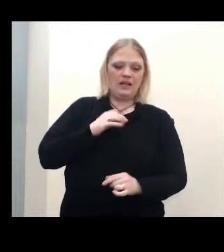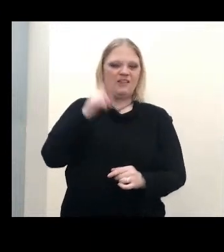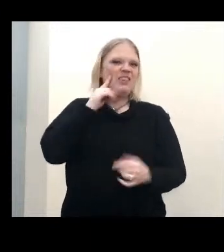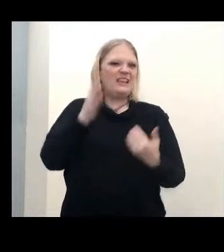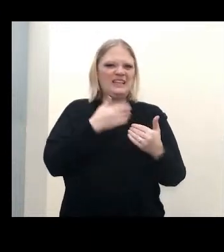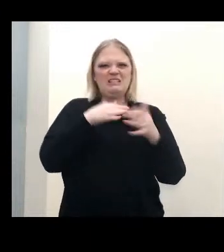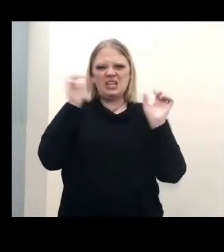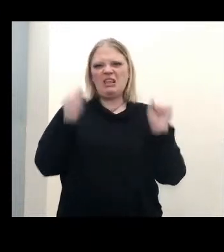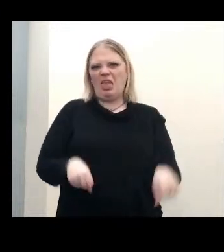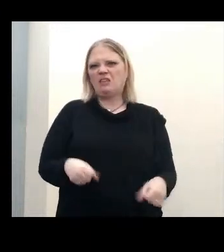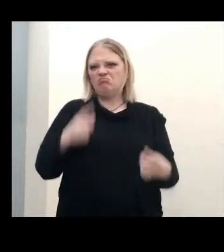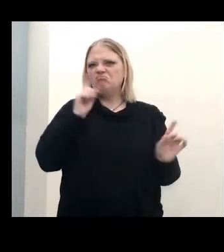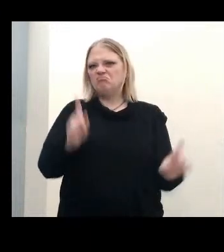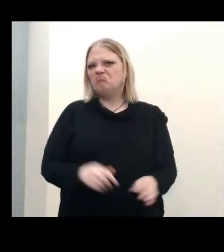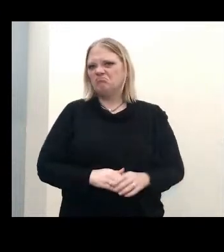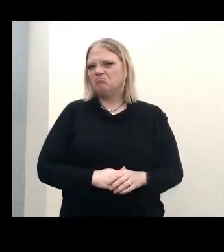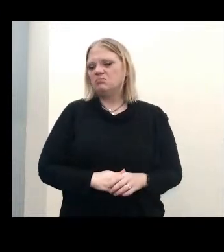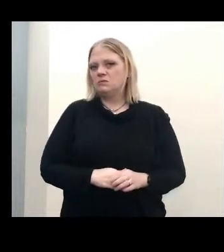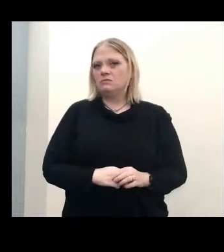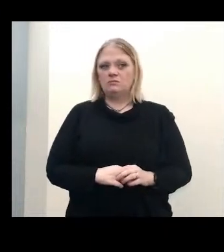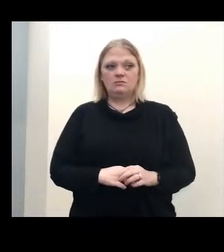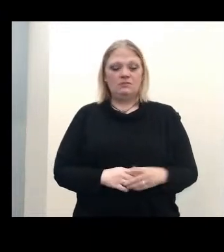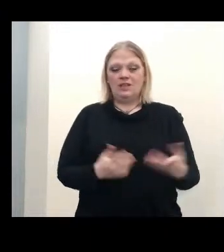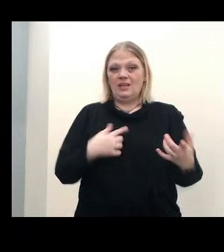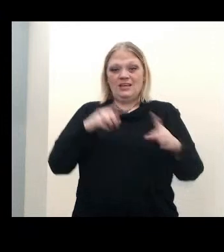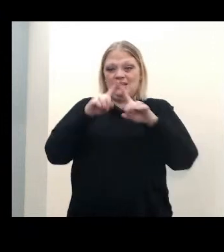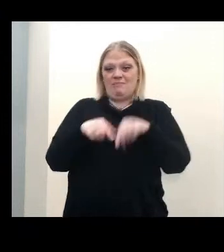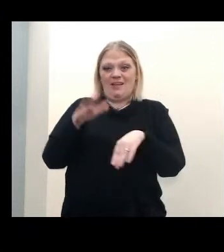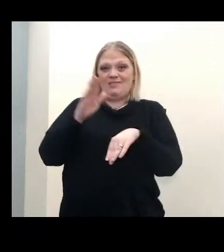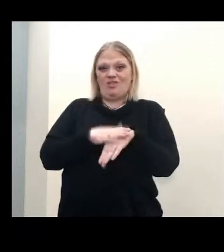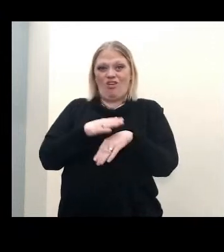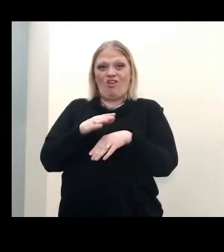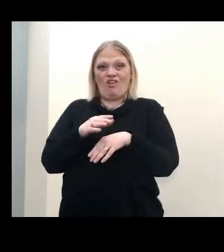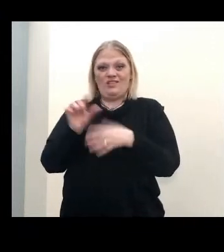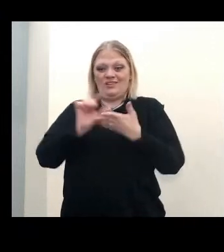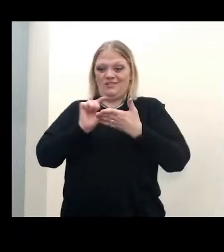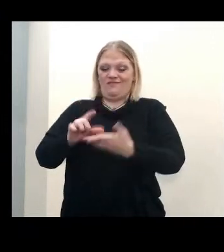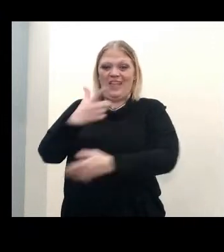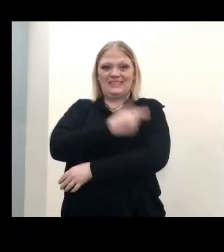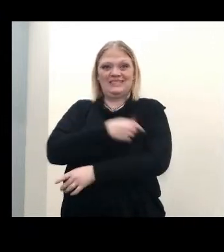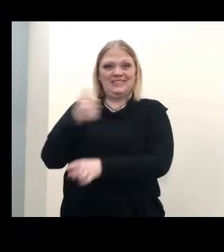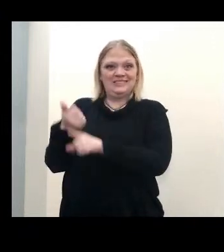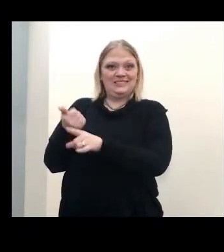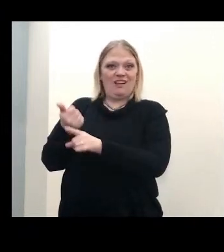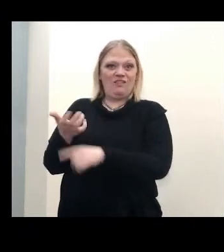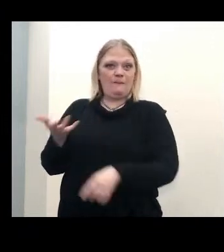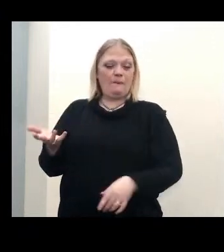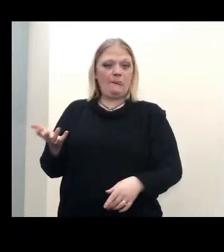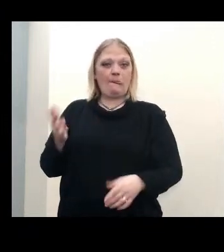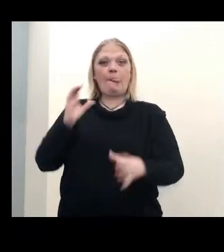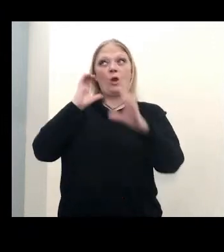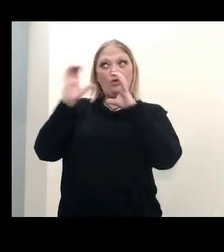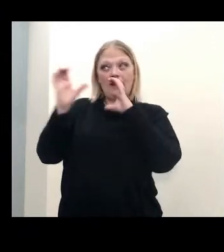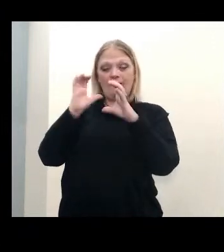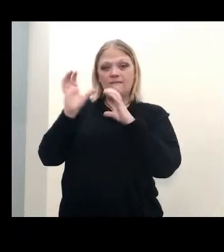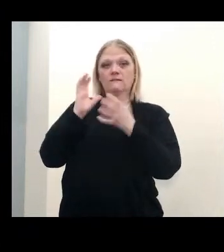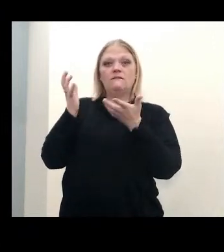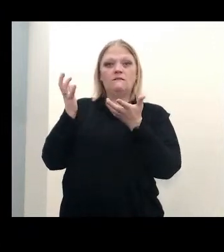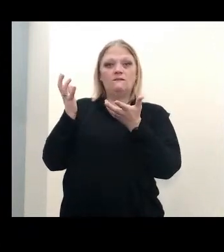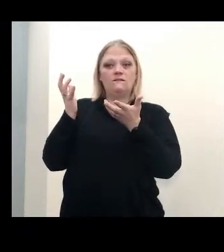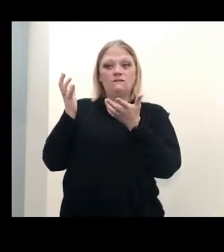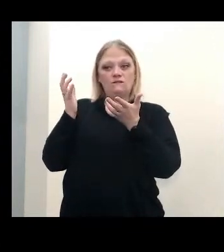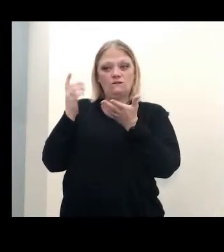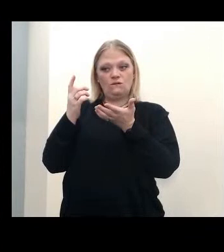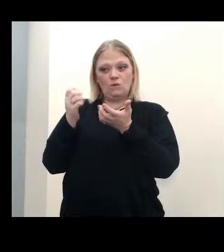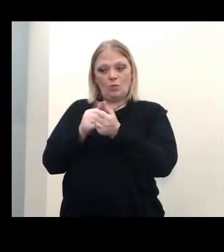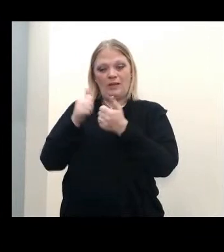could do that. But it's all going to be dependent on vaccine. And the conversation that the governor had with myself and other county